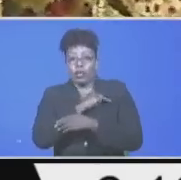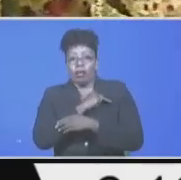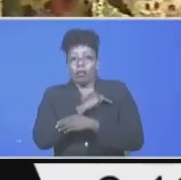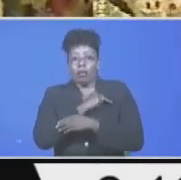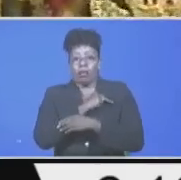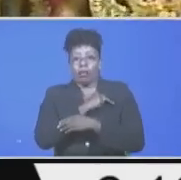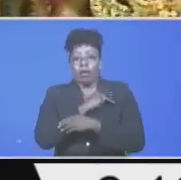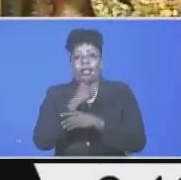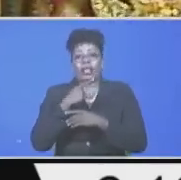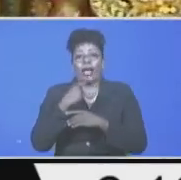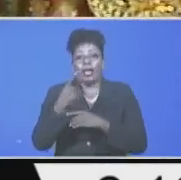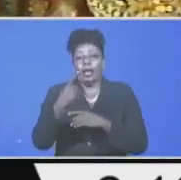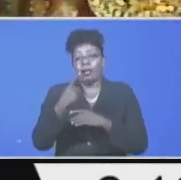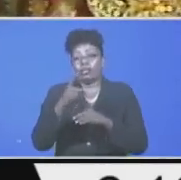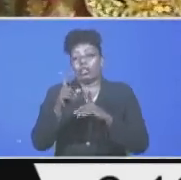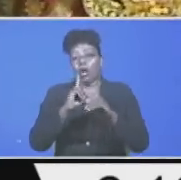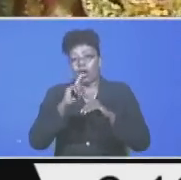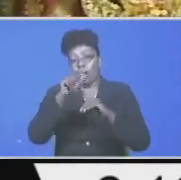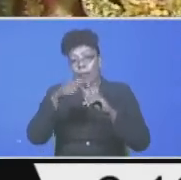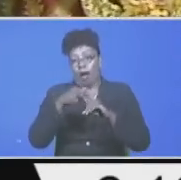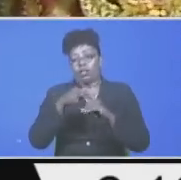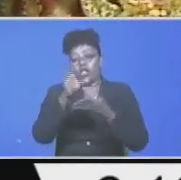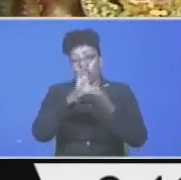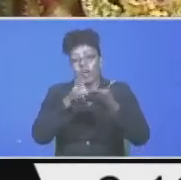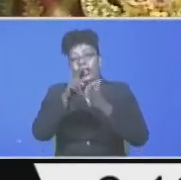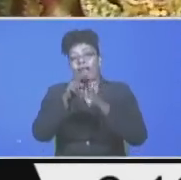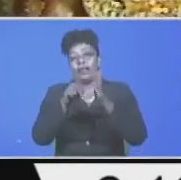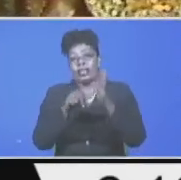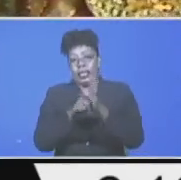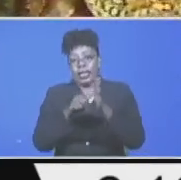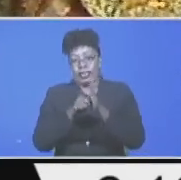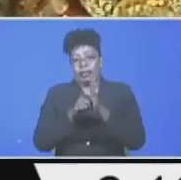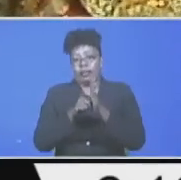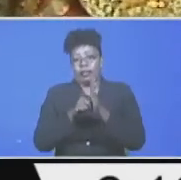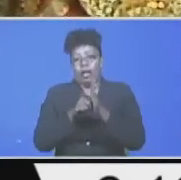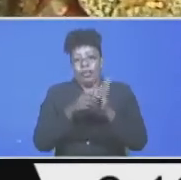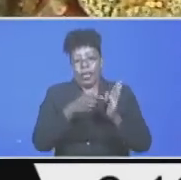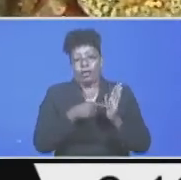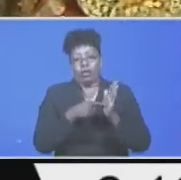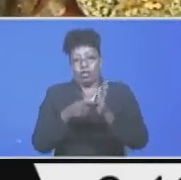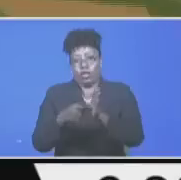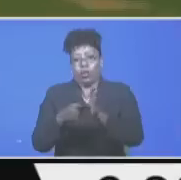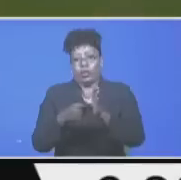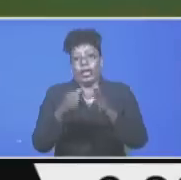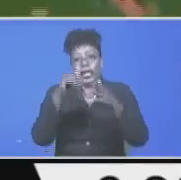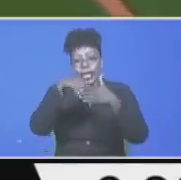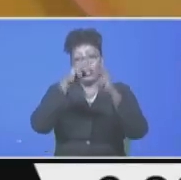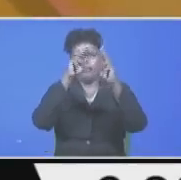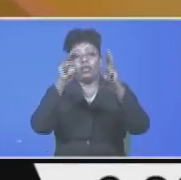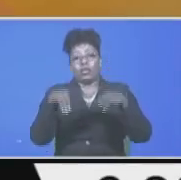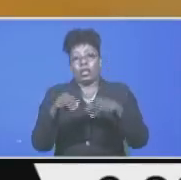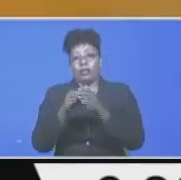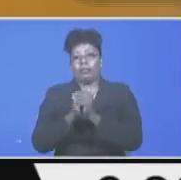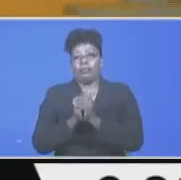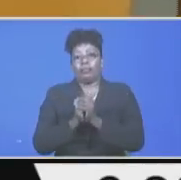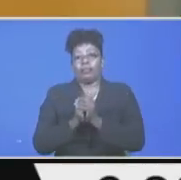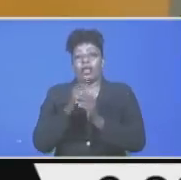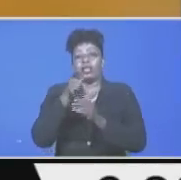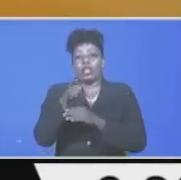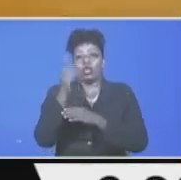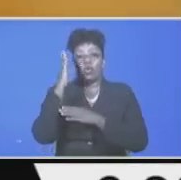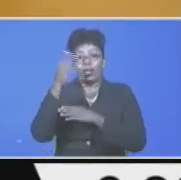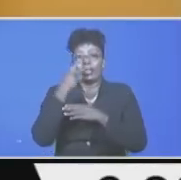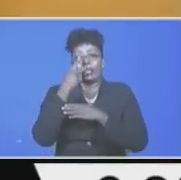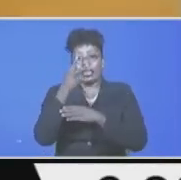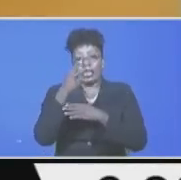breakdown on the creativity behind most of the Junkanoo masterpieces on display in the museum. You will see a special piece